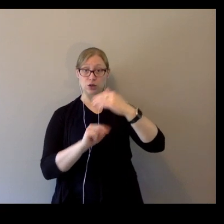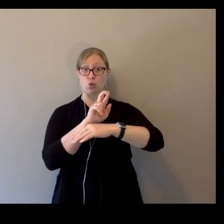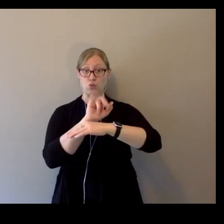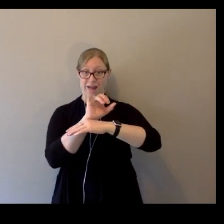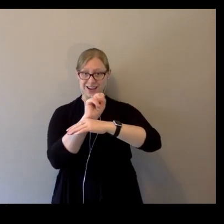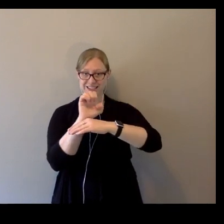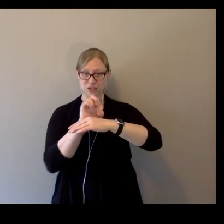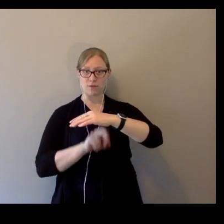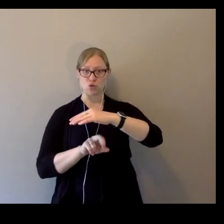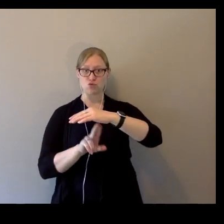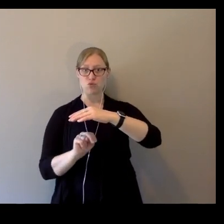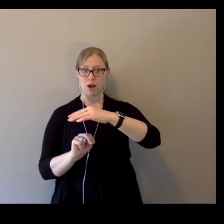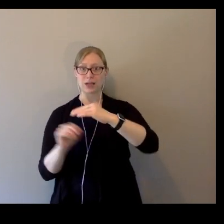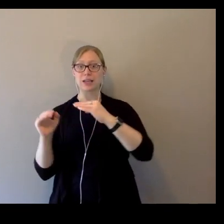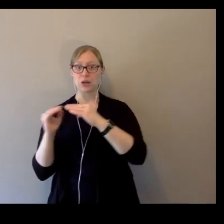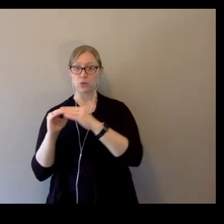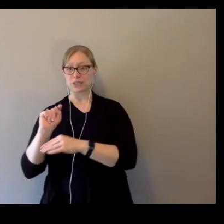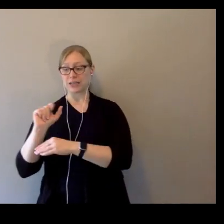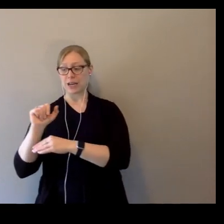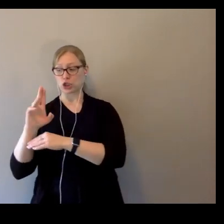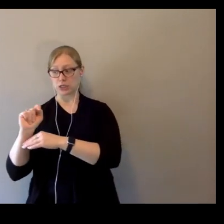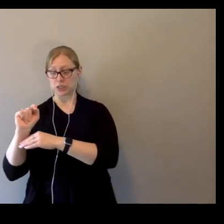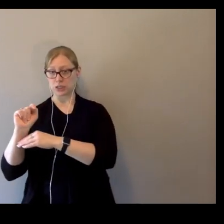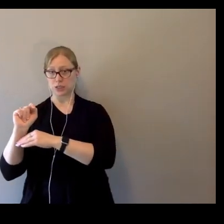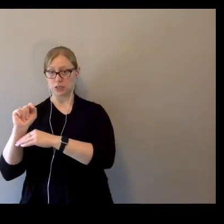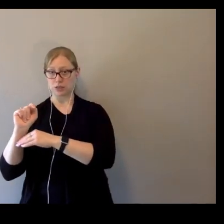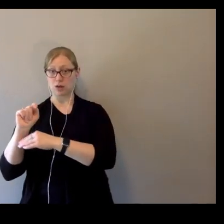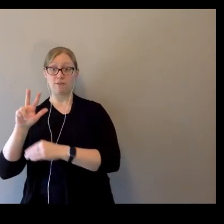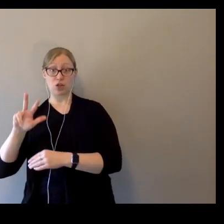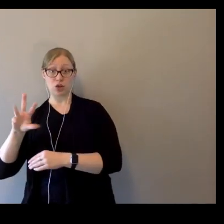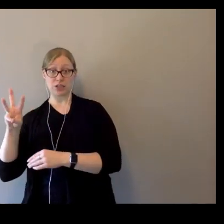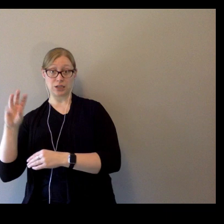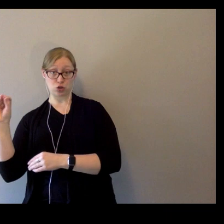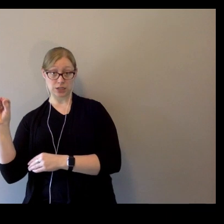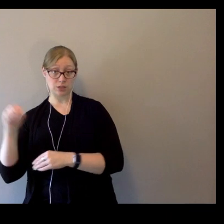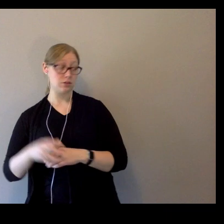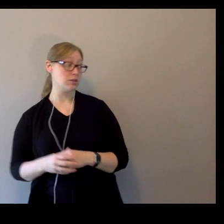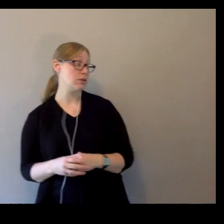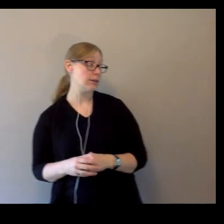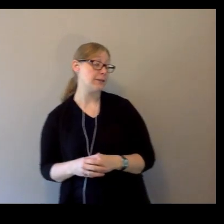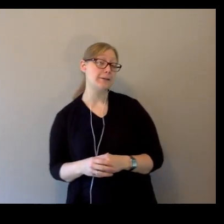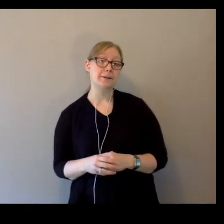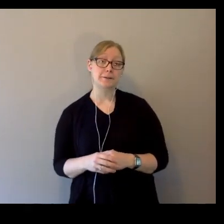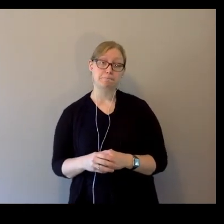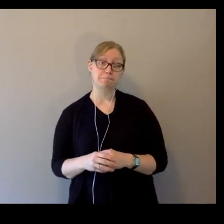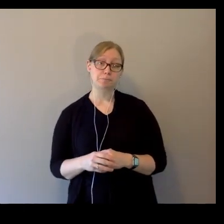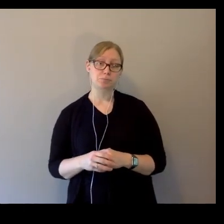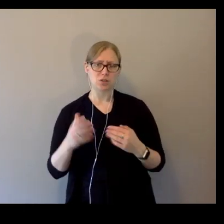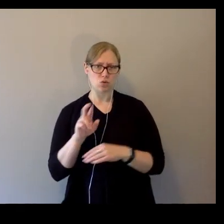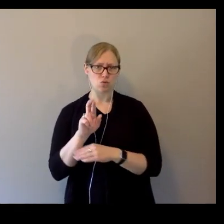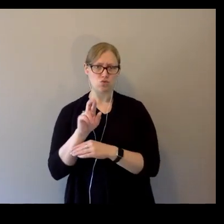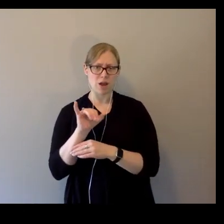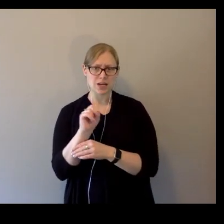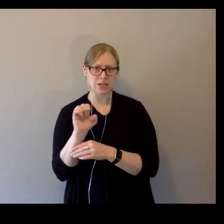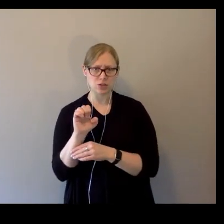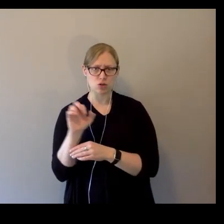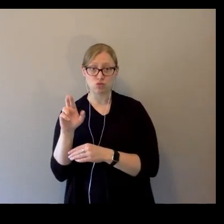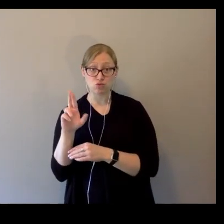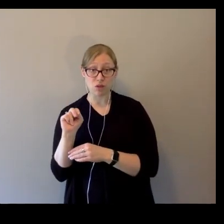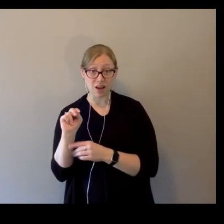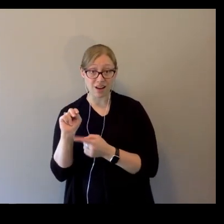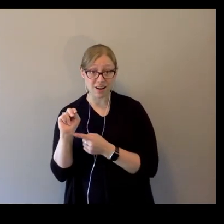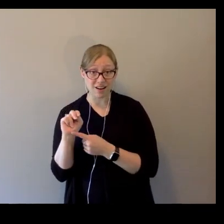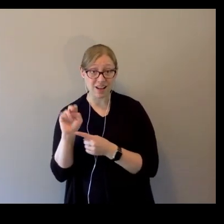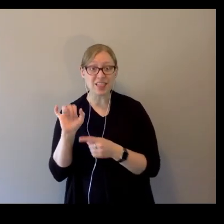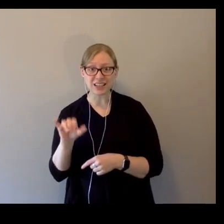run equals the tangent of 36 degrees. So what is rise over run? It's the slope. So that's